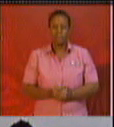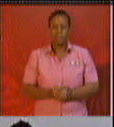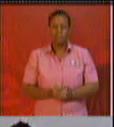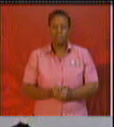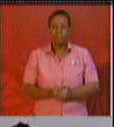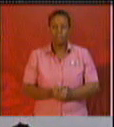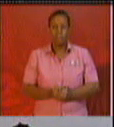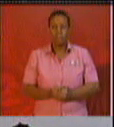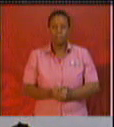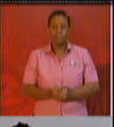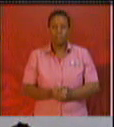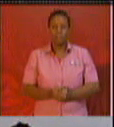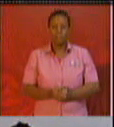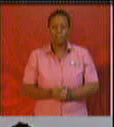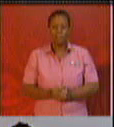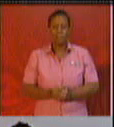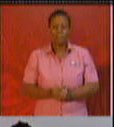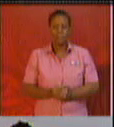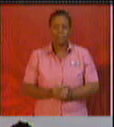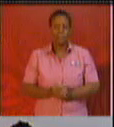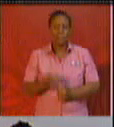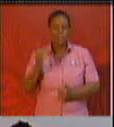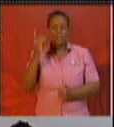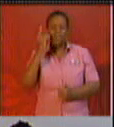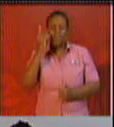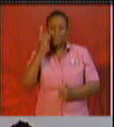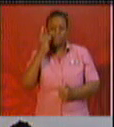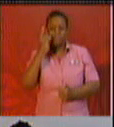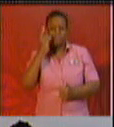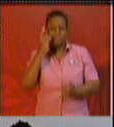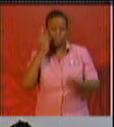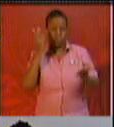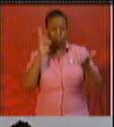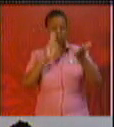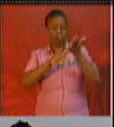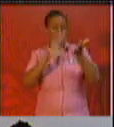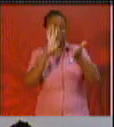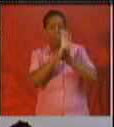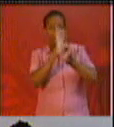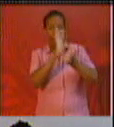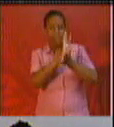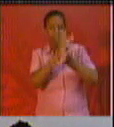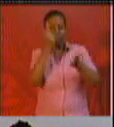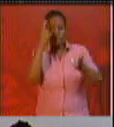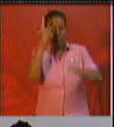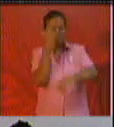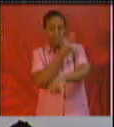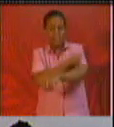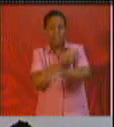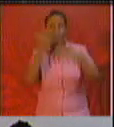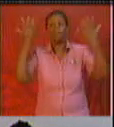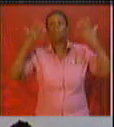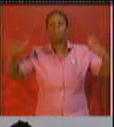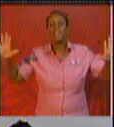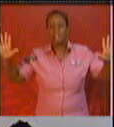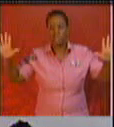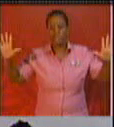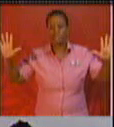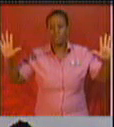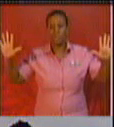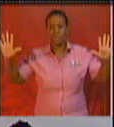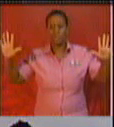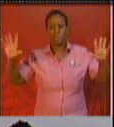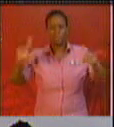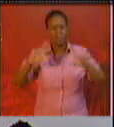late and therefore delivery has been delayed. Is there any truth to that? And also, other Caribbean islands are getting vaccines for half